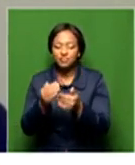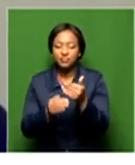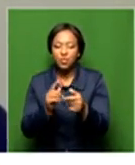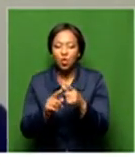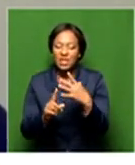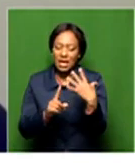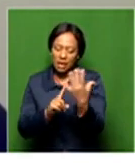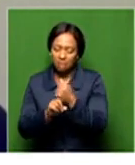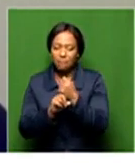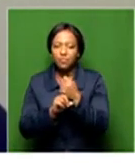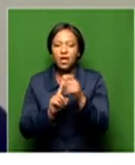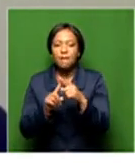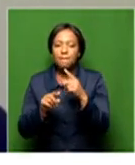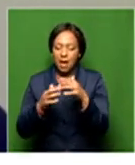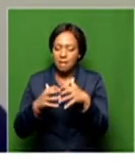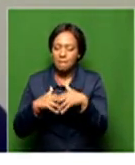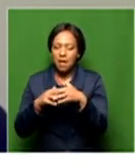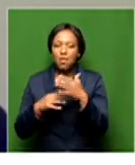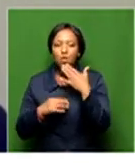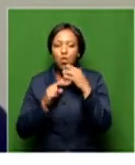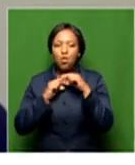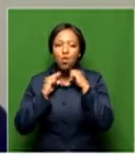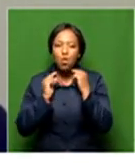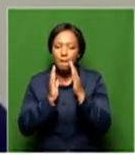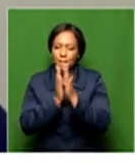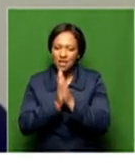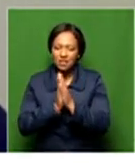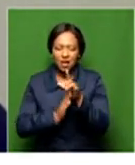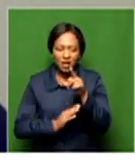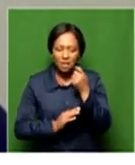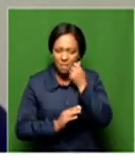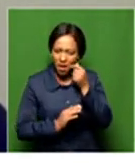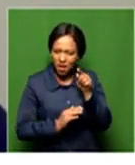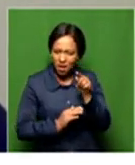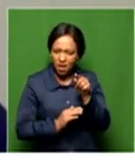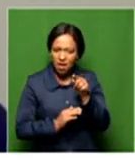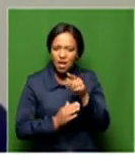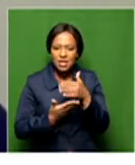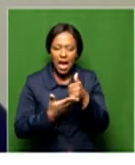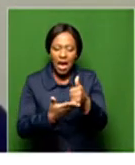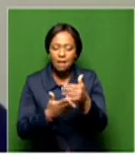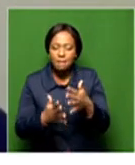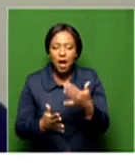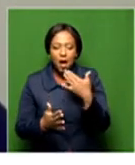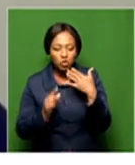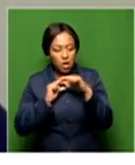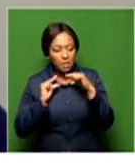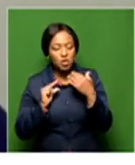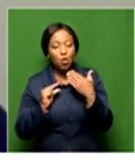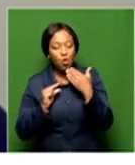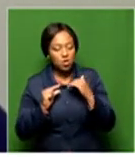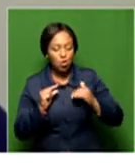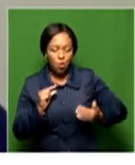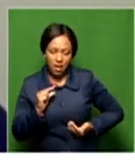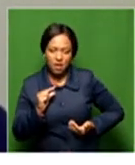the kidnapping was instigated by a priest who was a man, but then the aides were women. So I think also I'm trying to